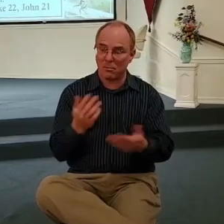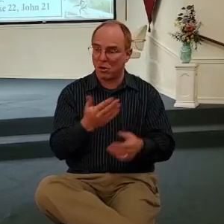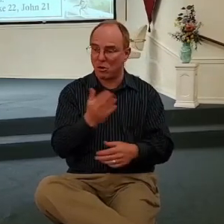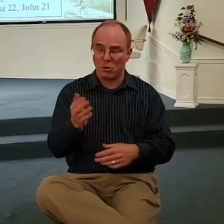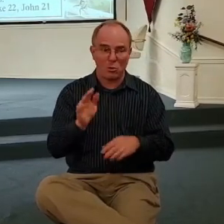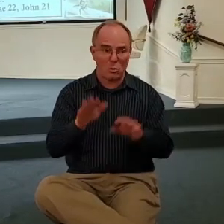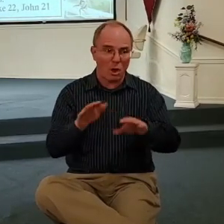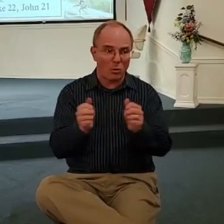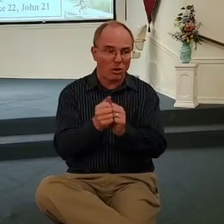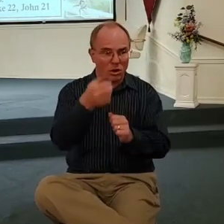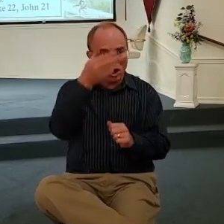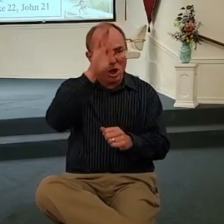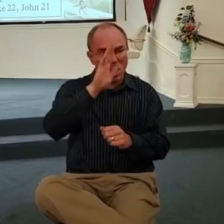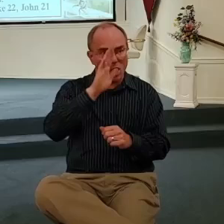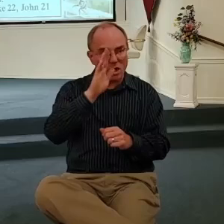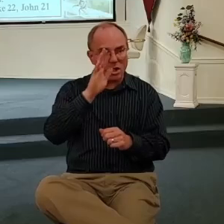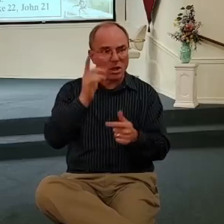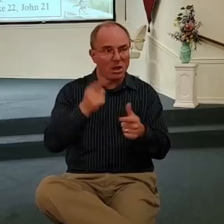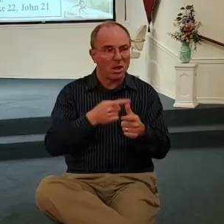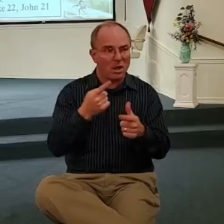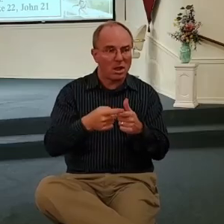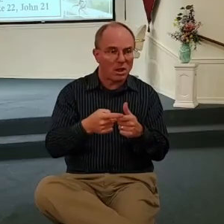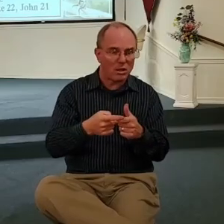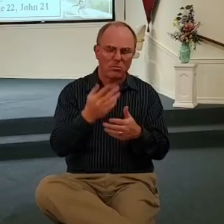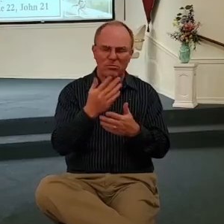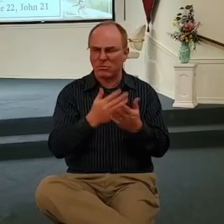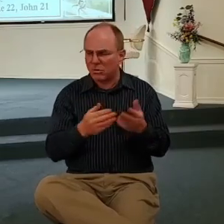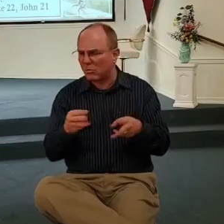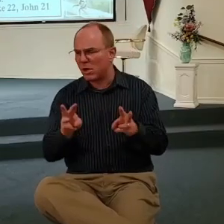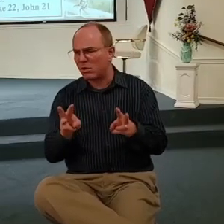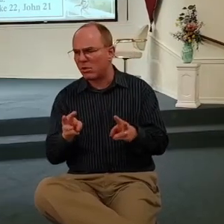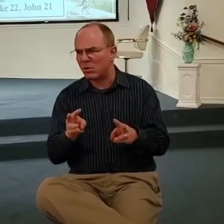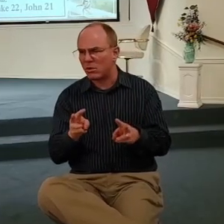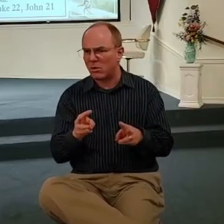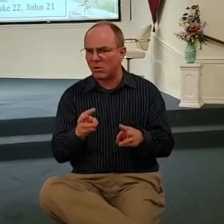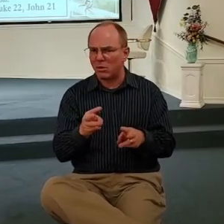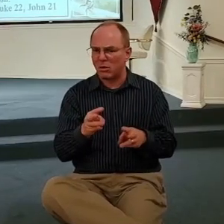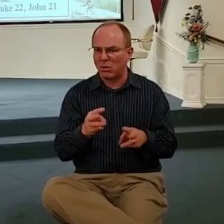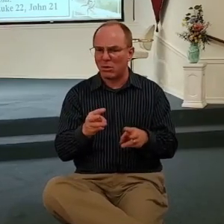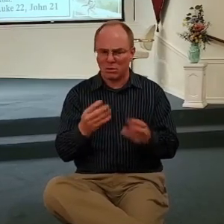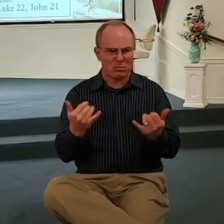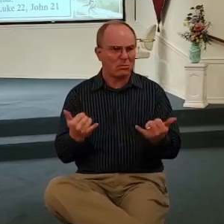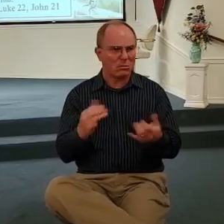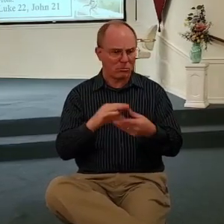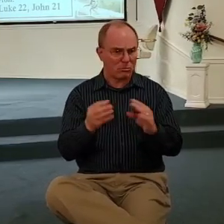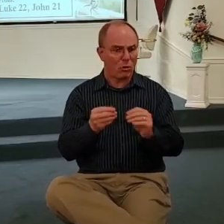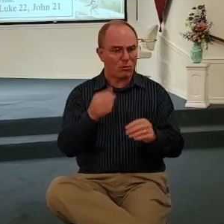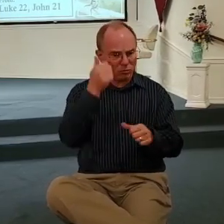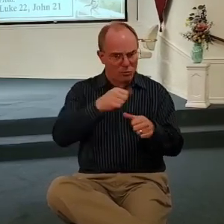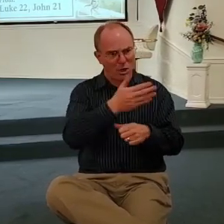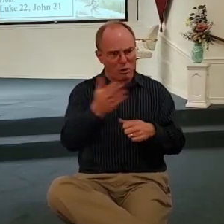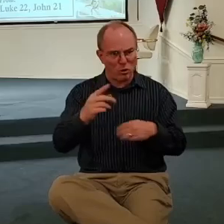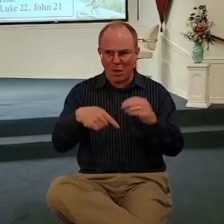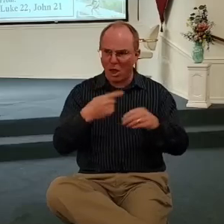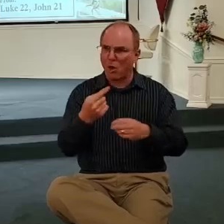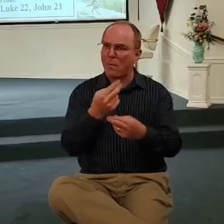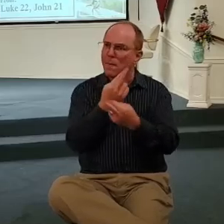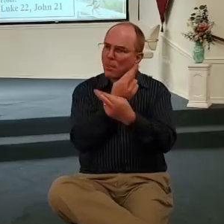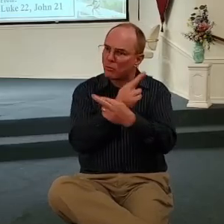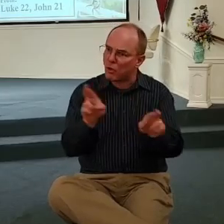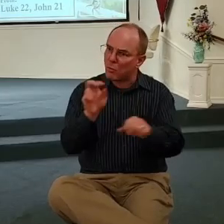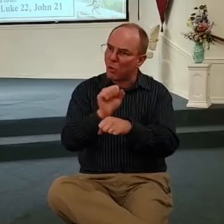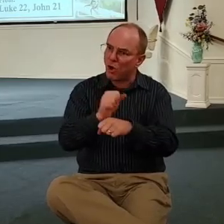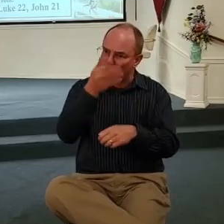God, and in some respects, this might be a reminder of the redemptive work God has done in your